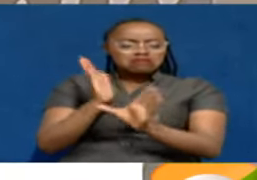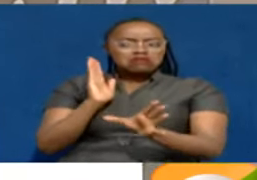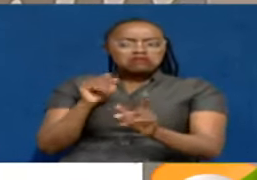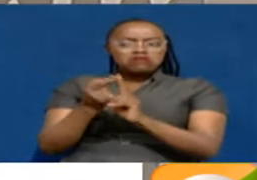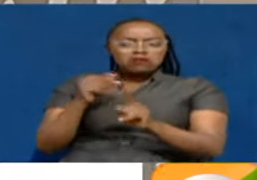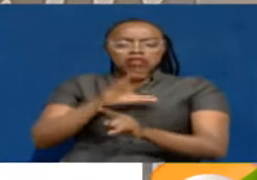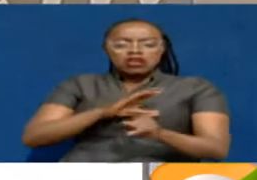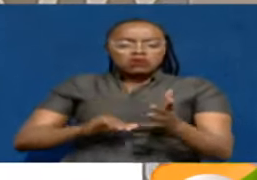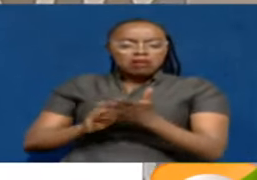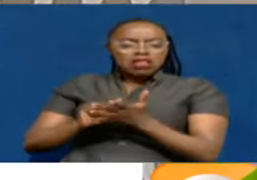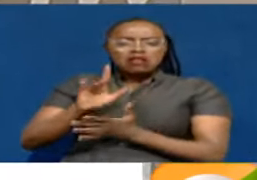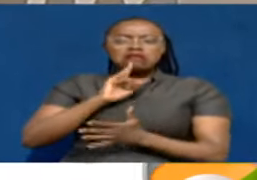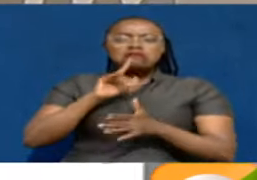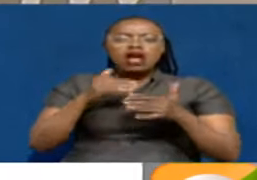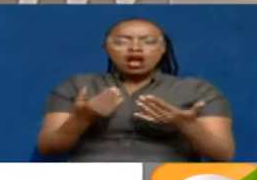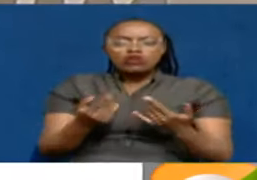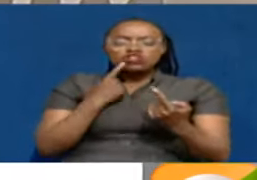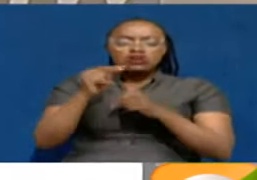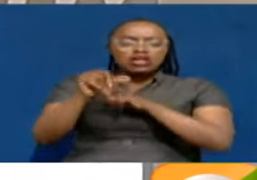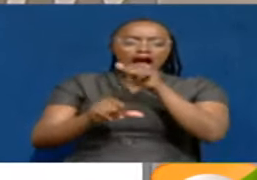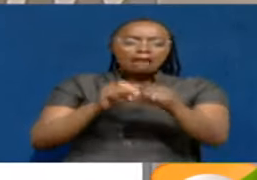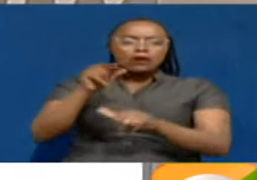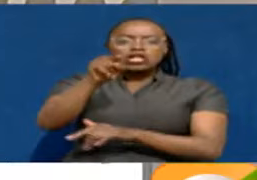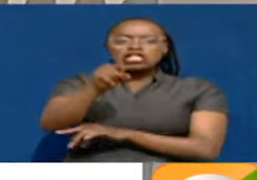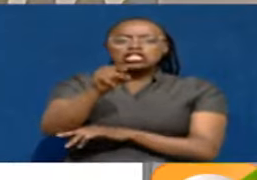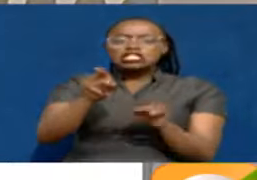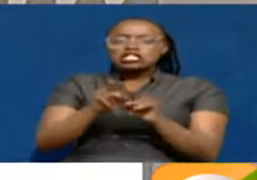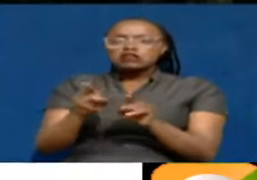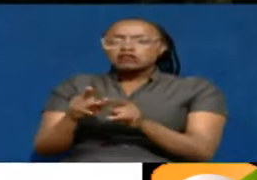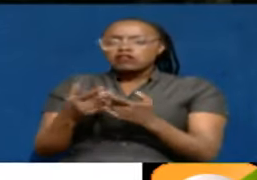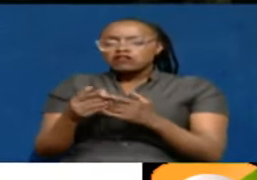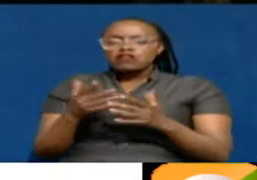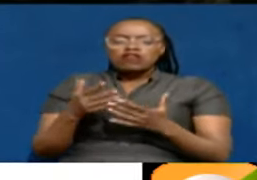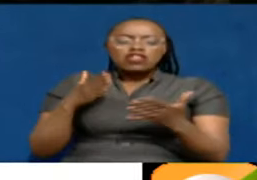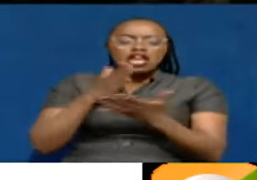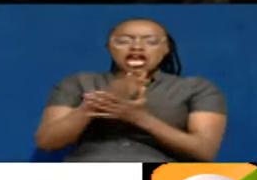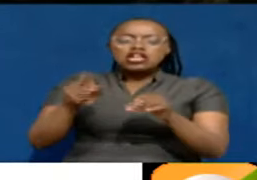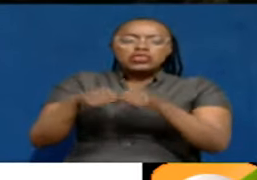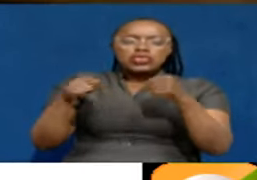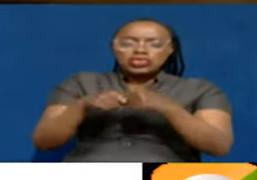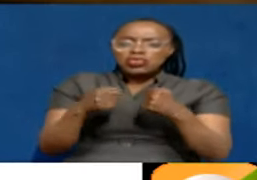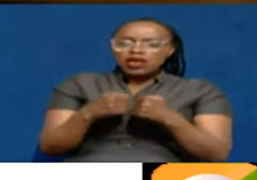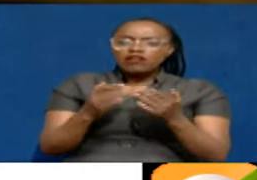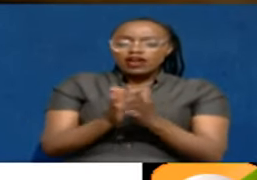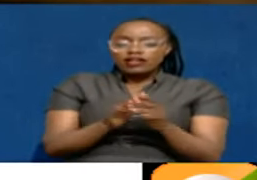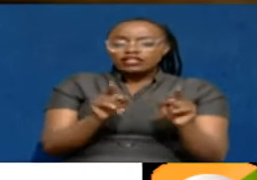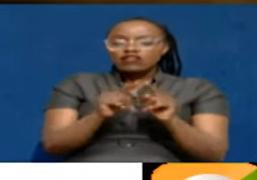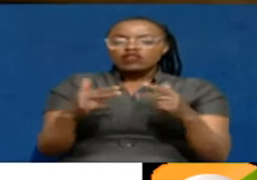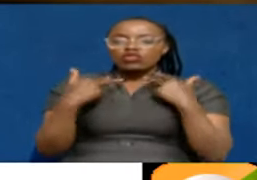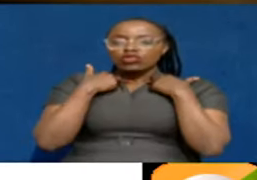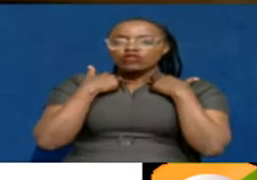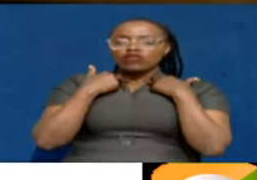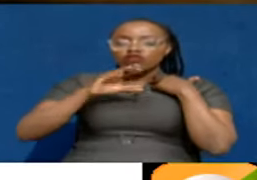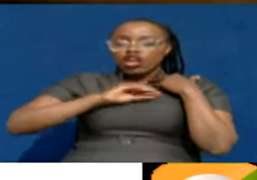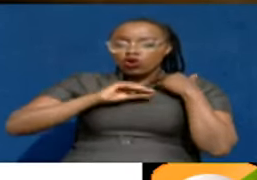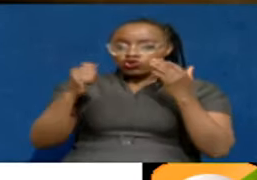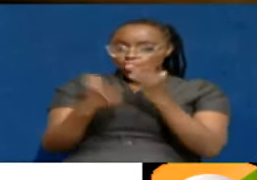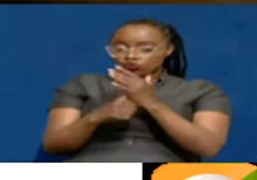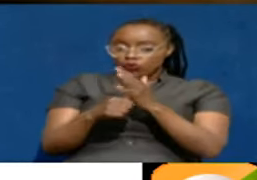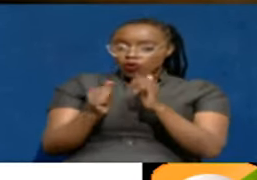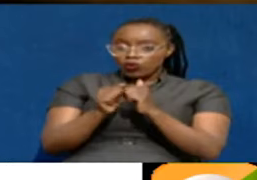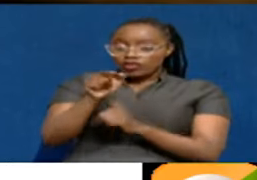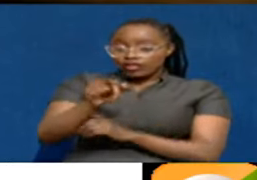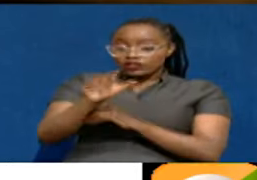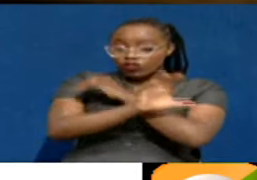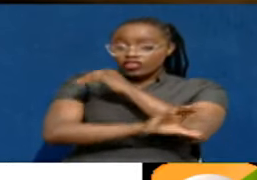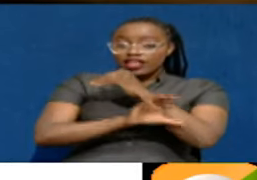to the commission, talking about how, you know, that was an infringement on his rights and, you know, tying his own troubles to that